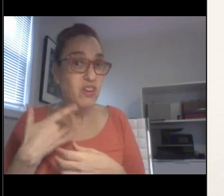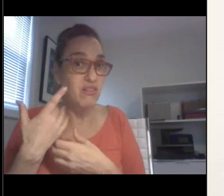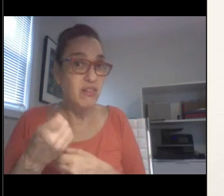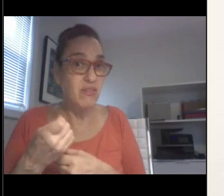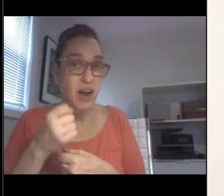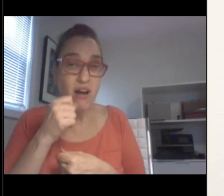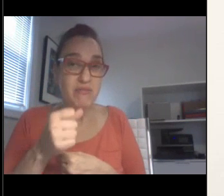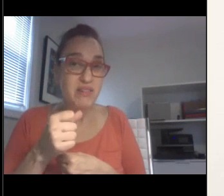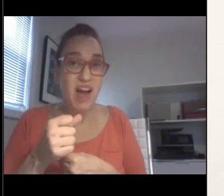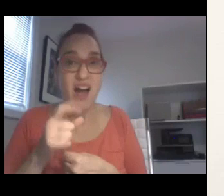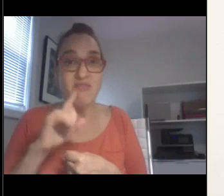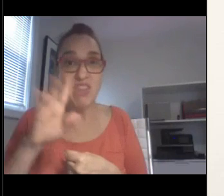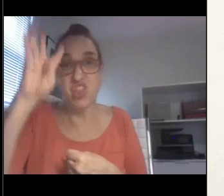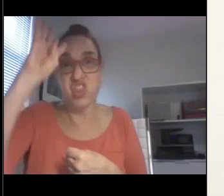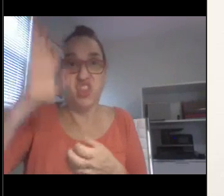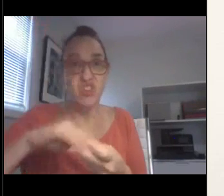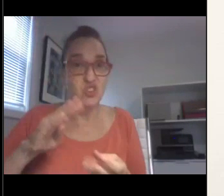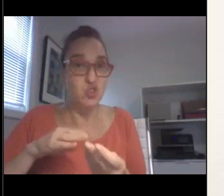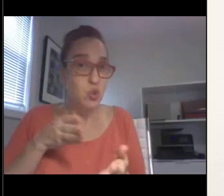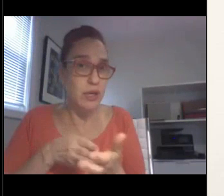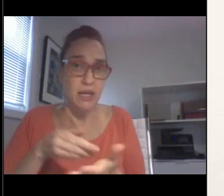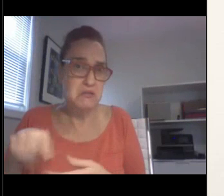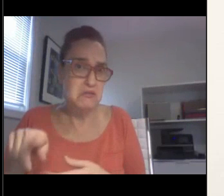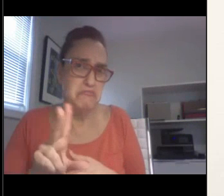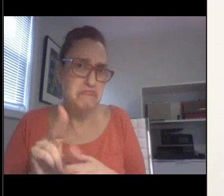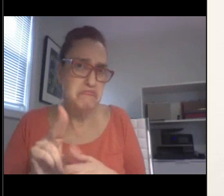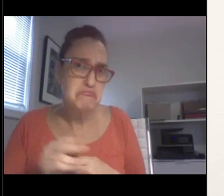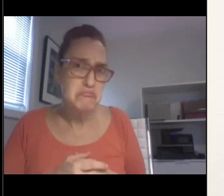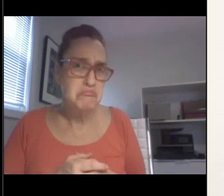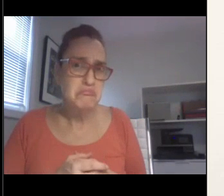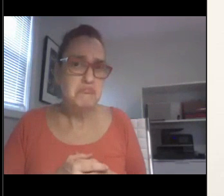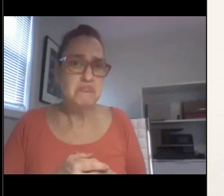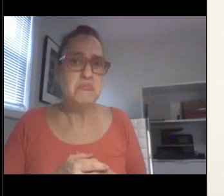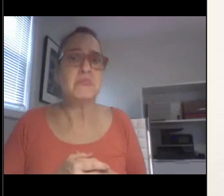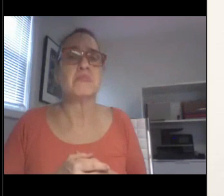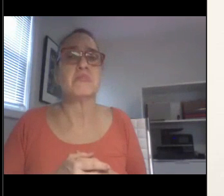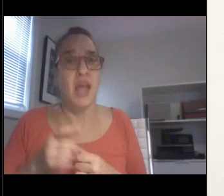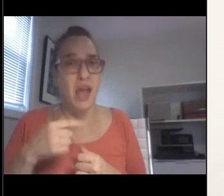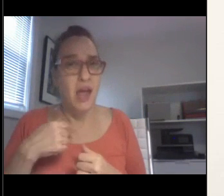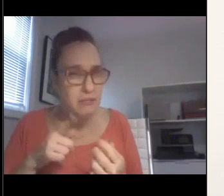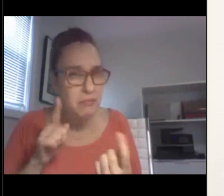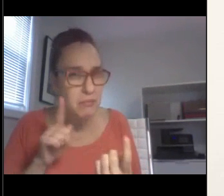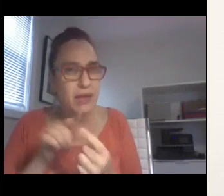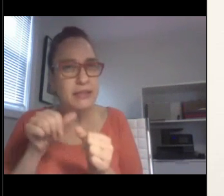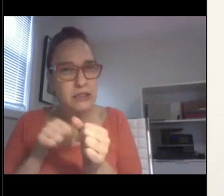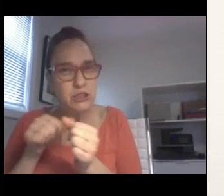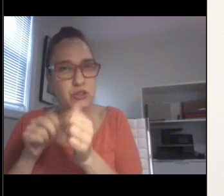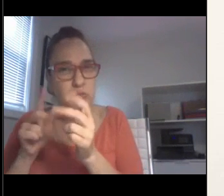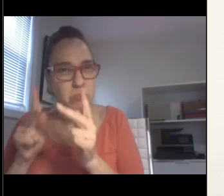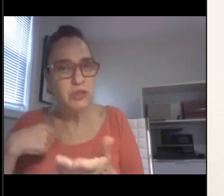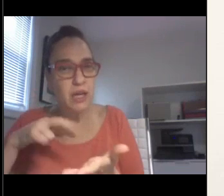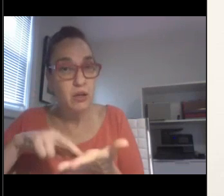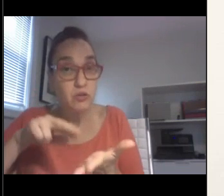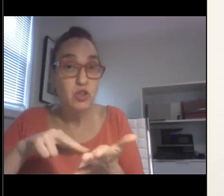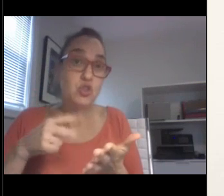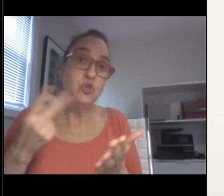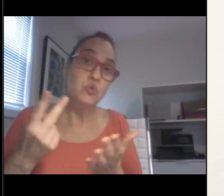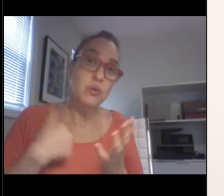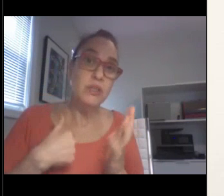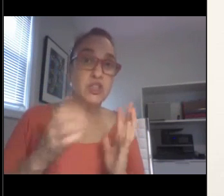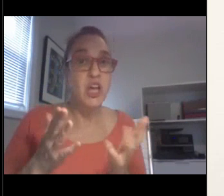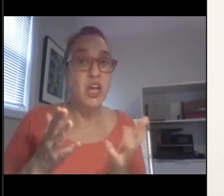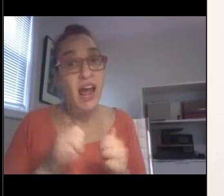hit job or anything like this. So met with him, gave him the thing, and we chatted for a bit. I was like, "So how are things?" He was like,